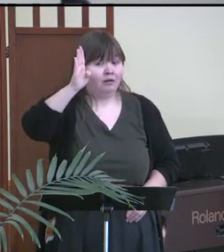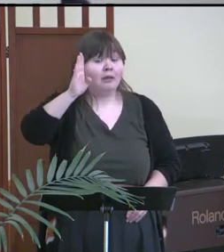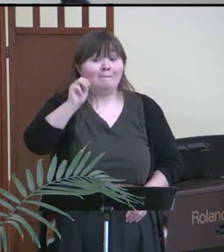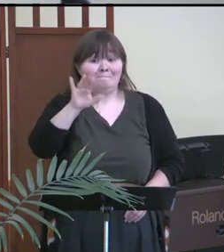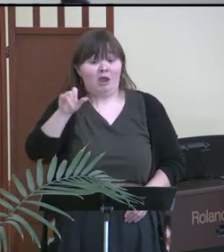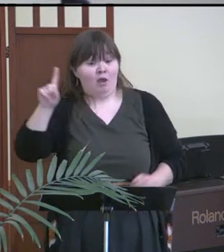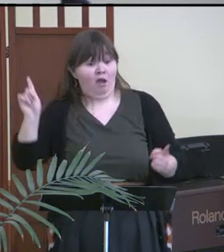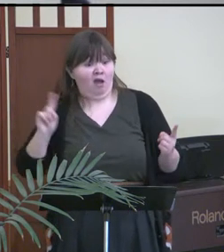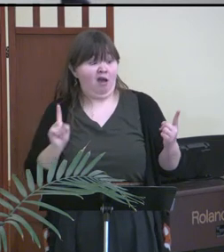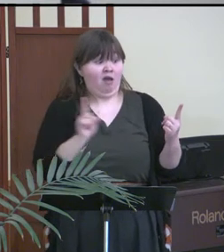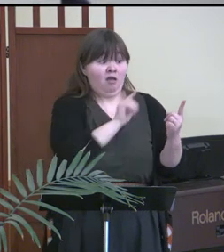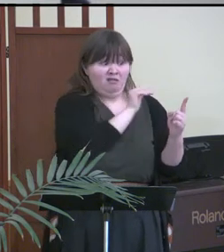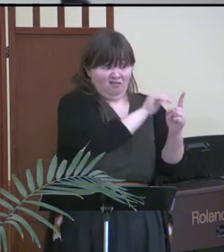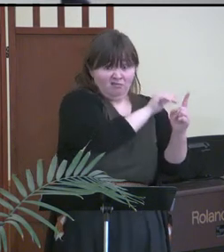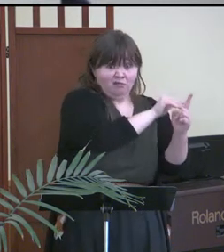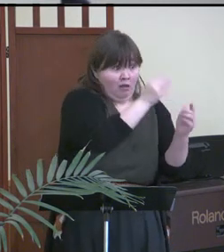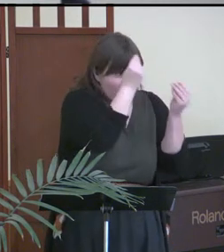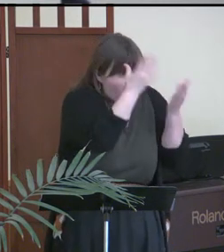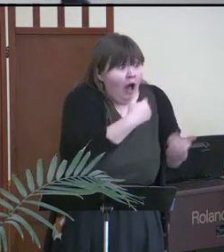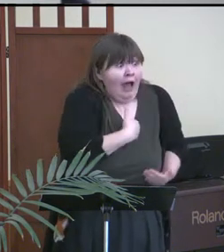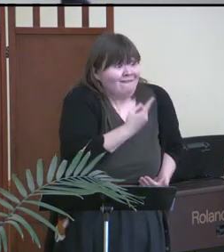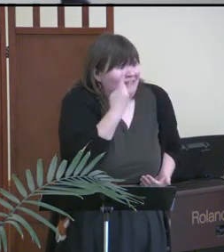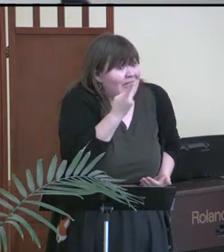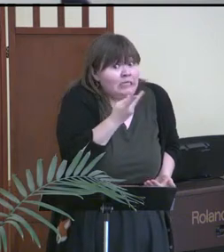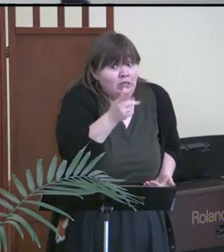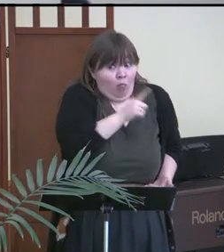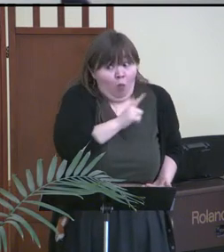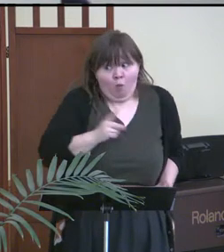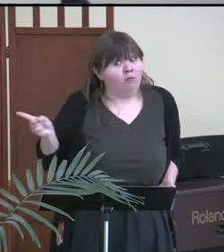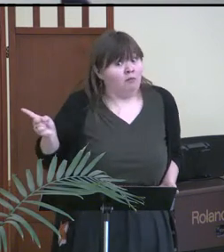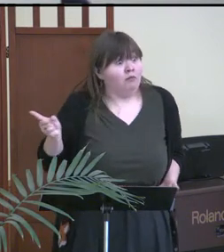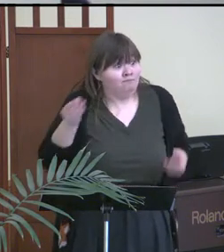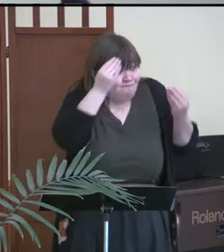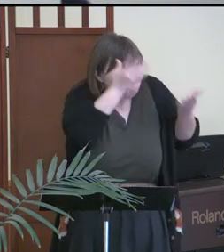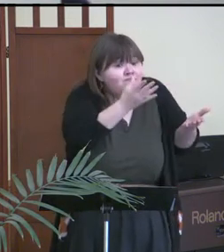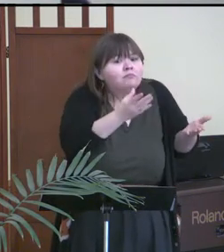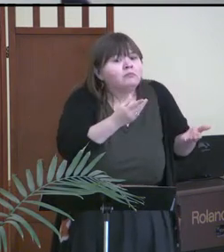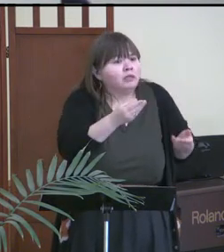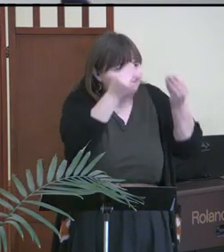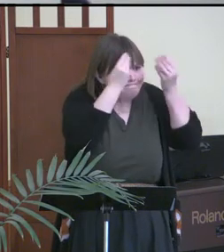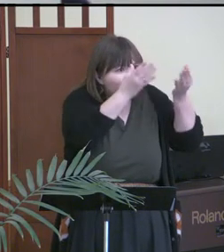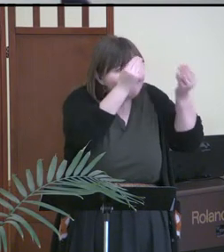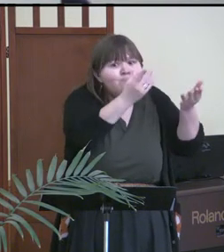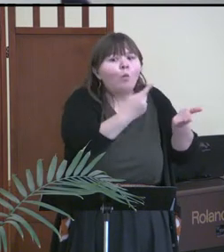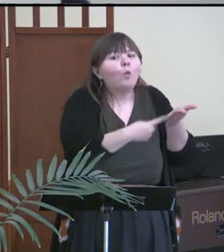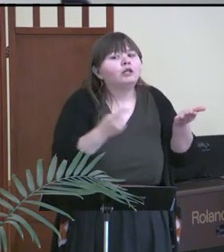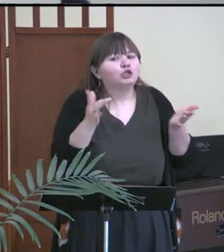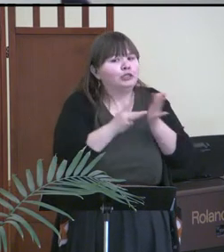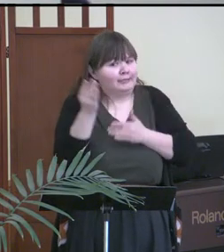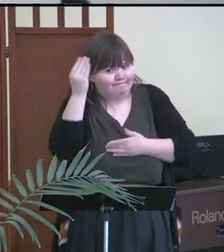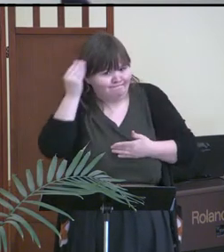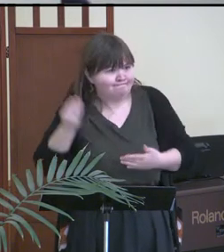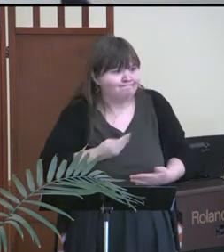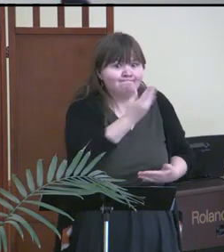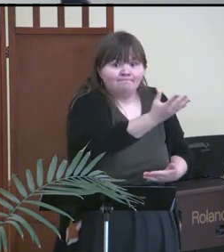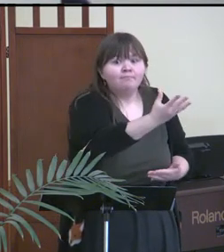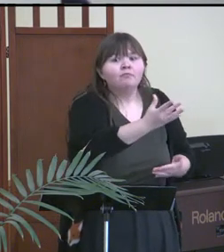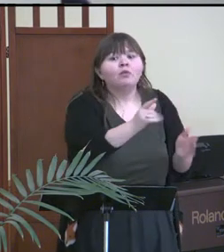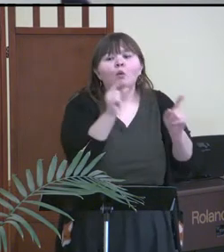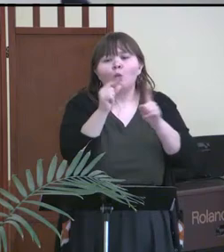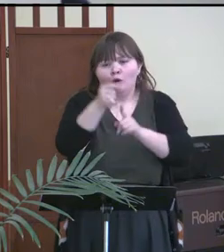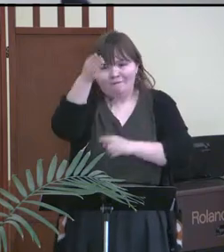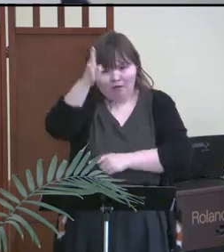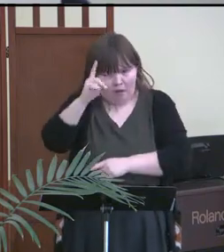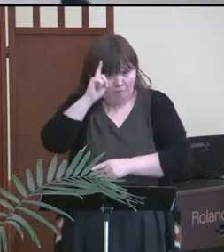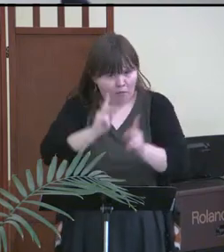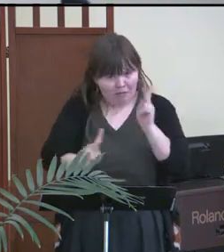announced to the disciples, I have seen the Lord, and she told them that he had said these things to her. The word of God for the people of